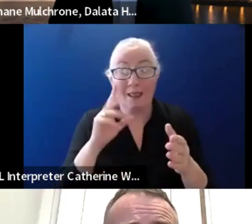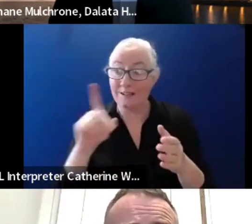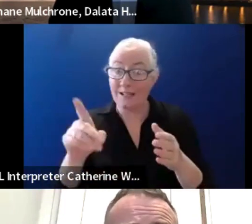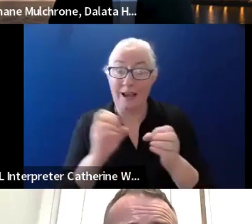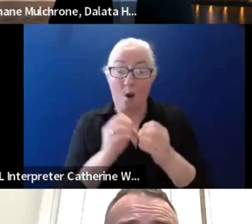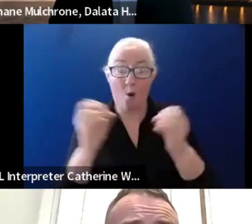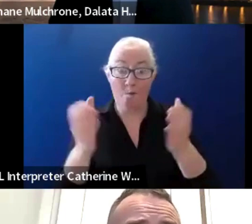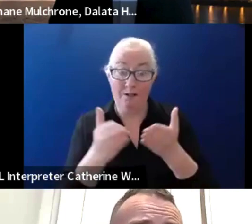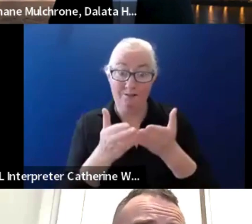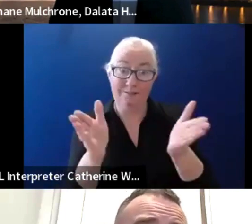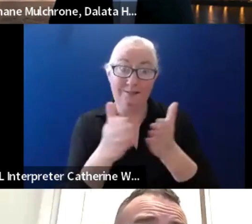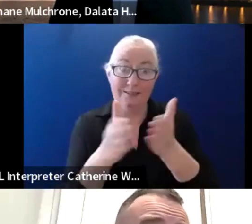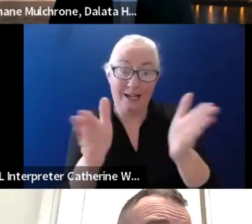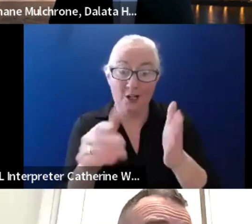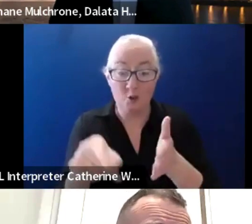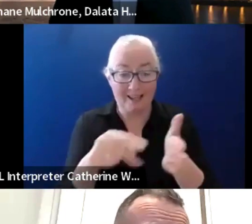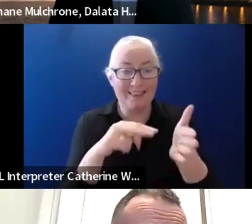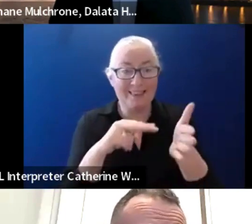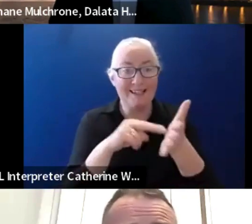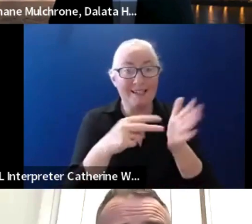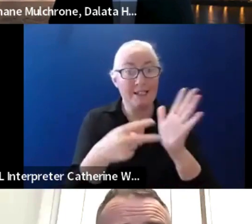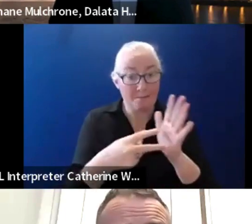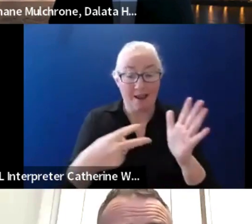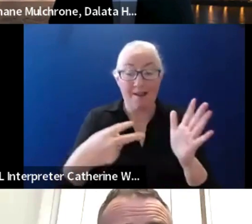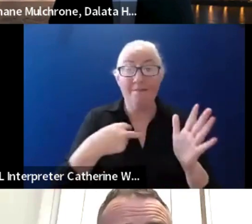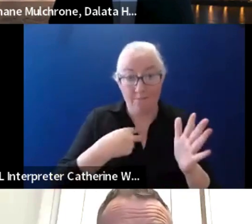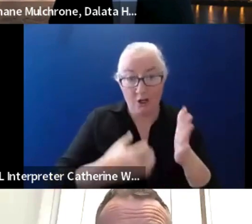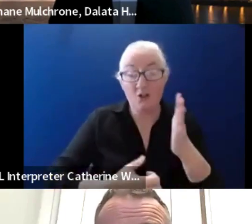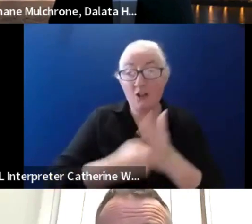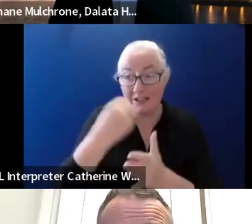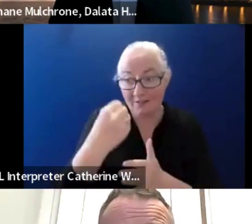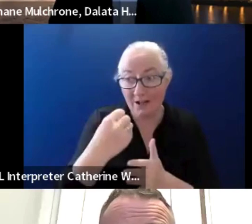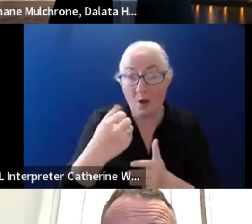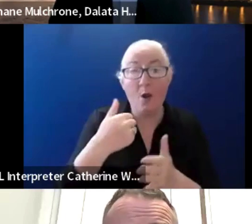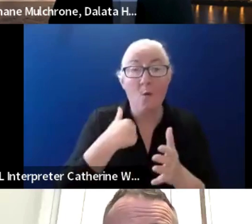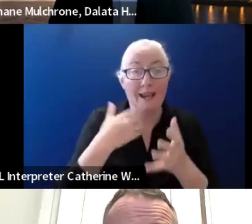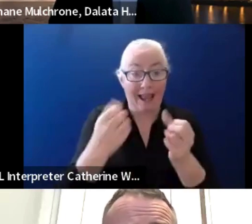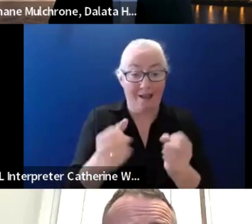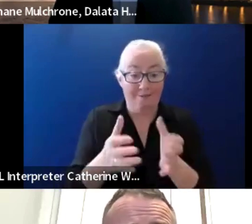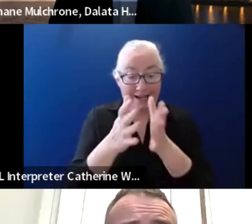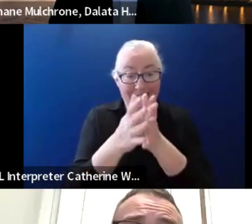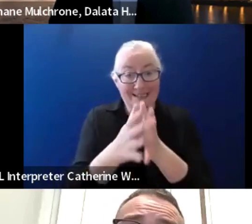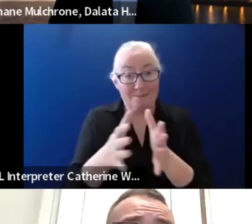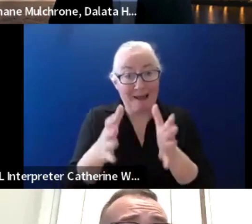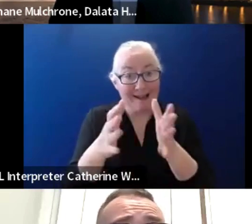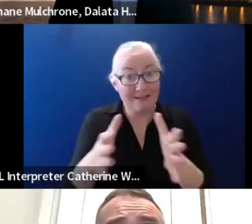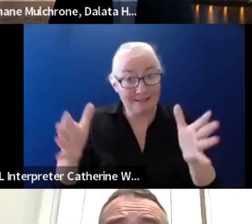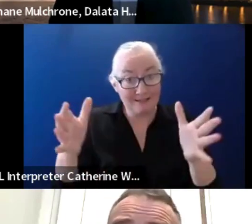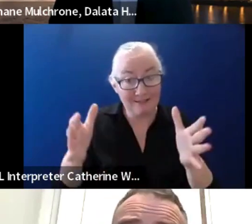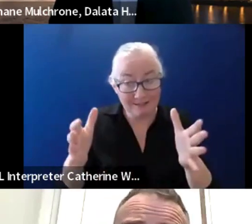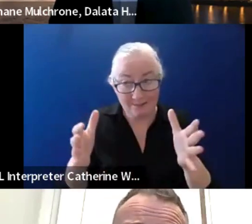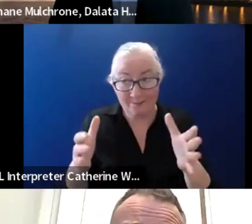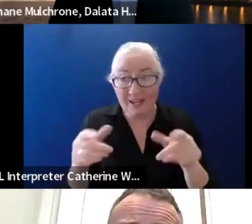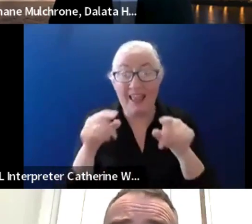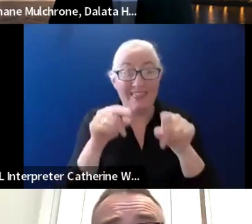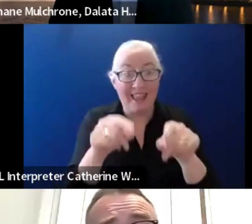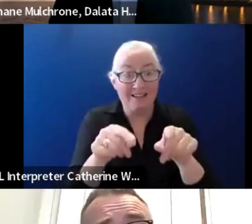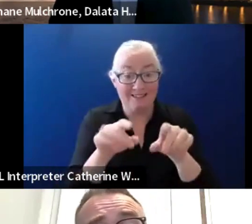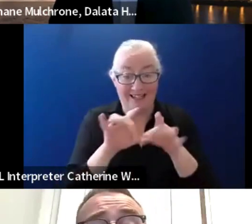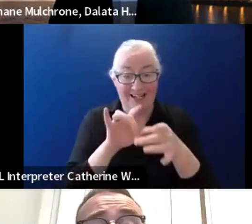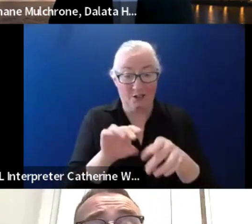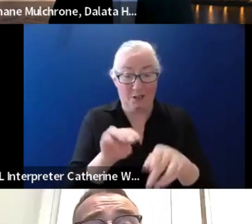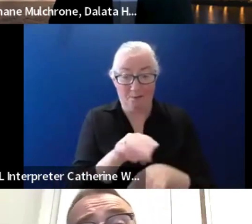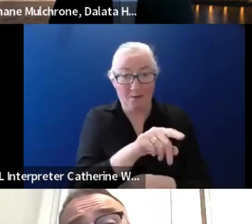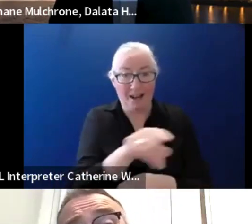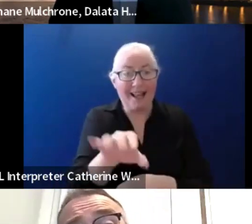really. The scheme is very successful. We've expanded, and that's down to the people, really,